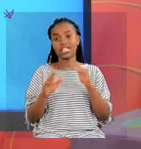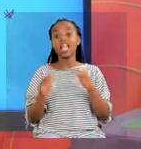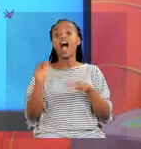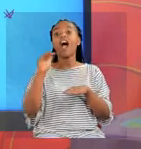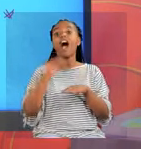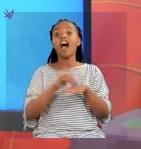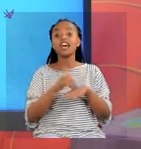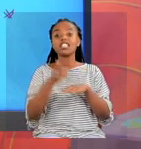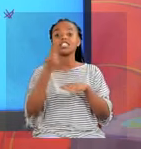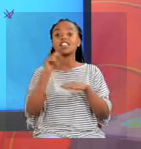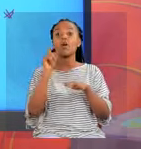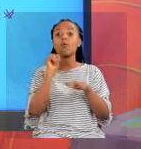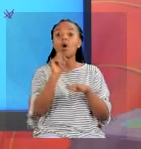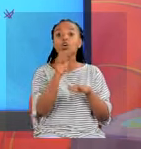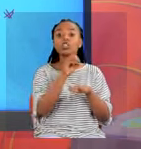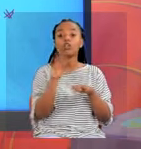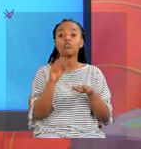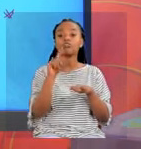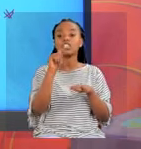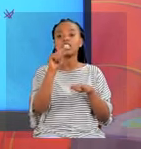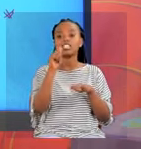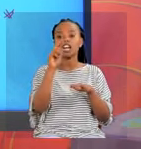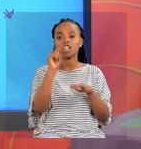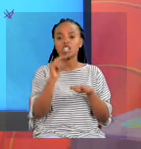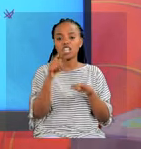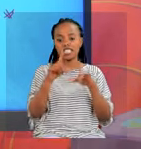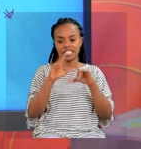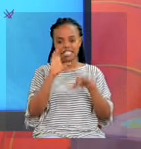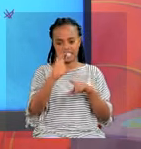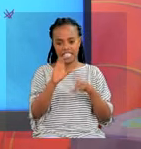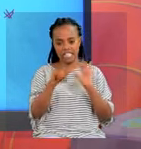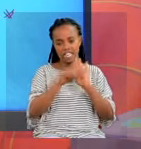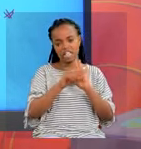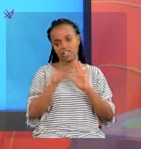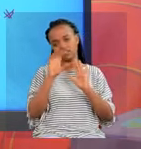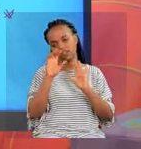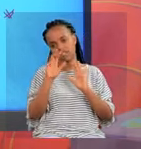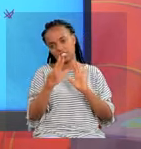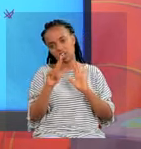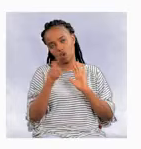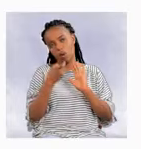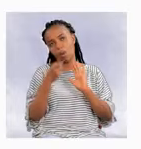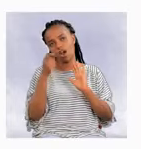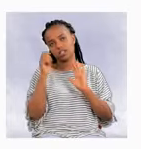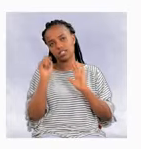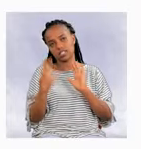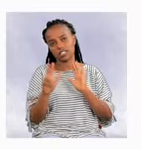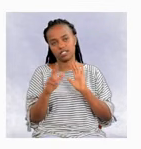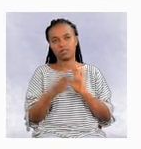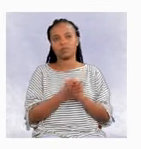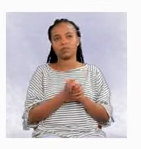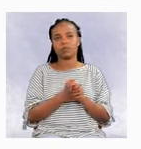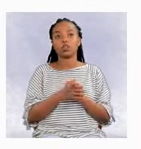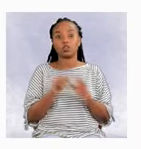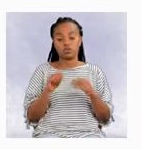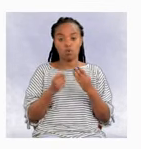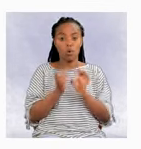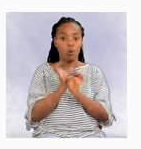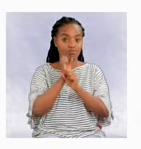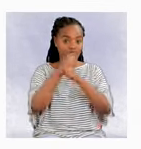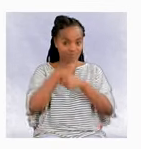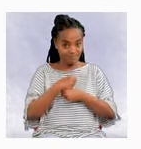at the point of tangency negative 3, 4. So this is it. Okay,